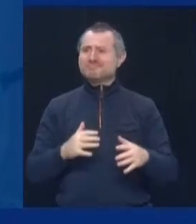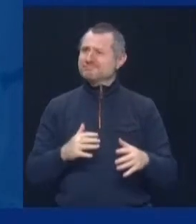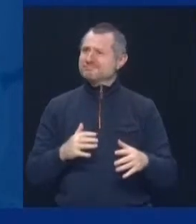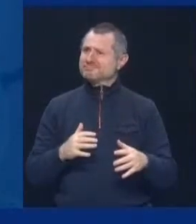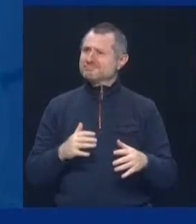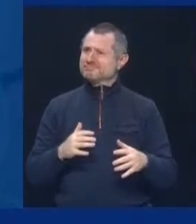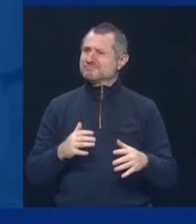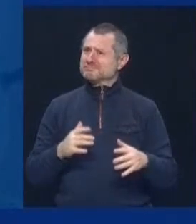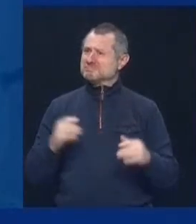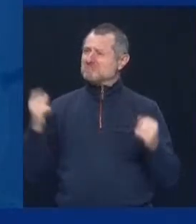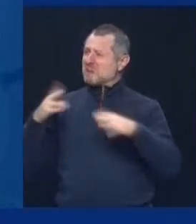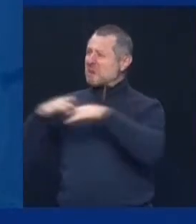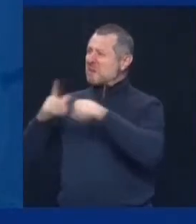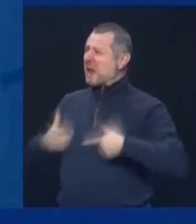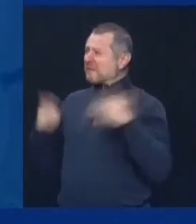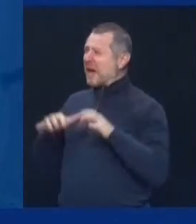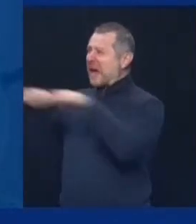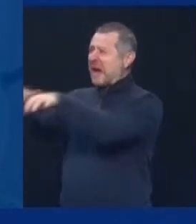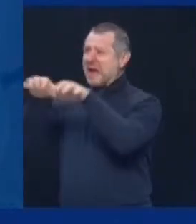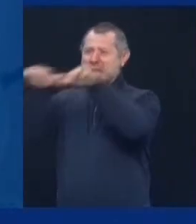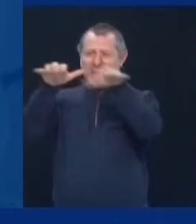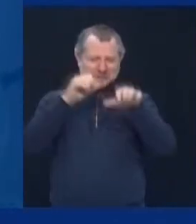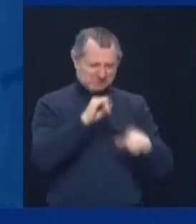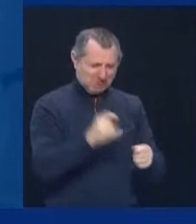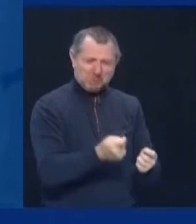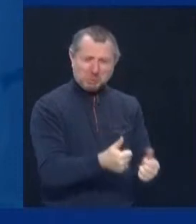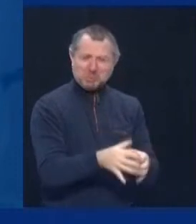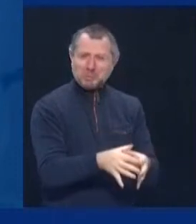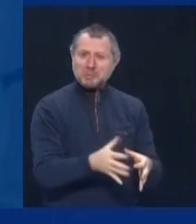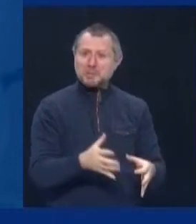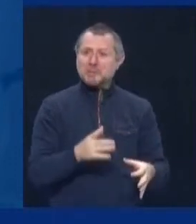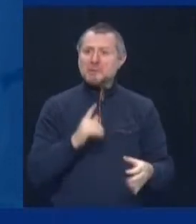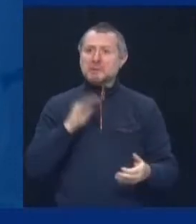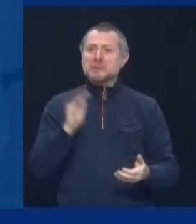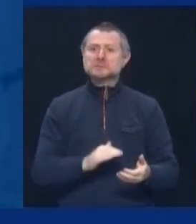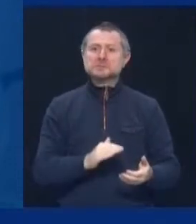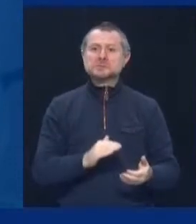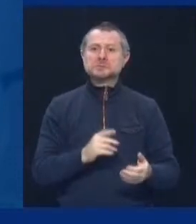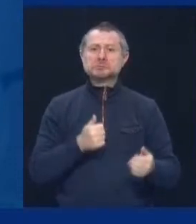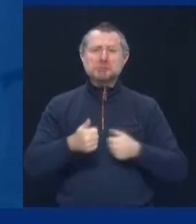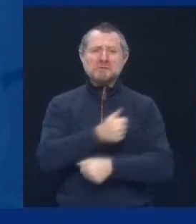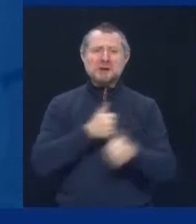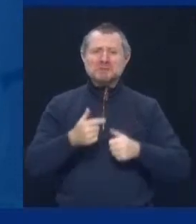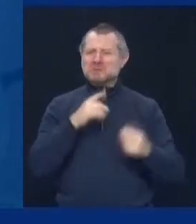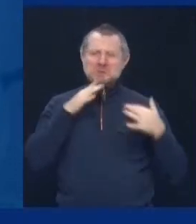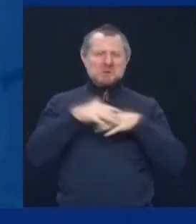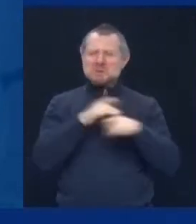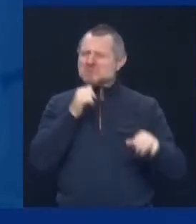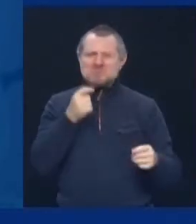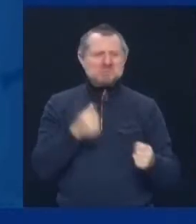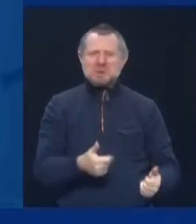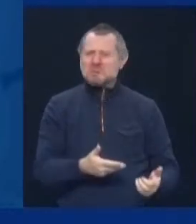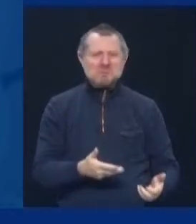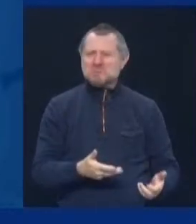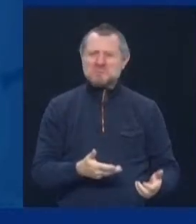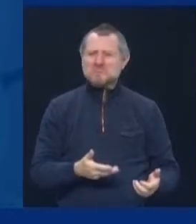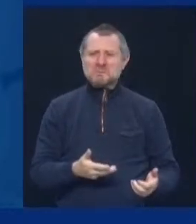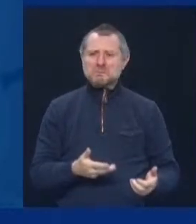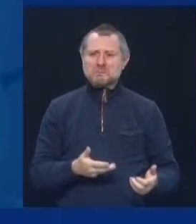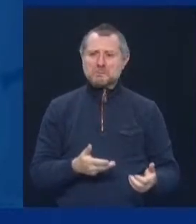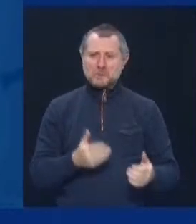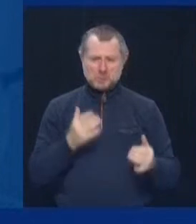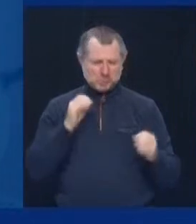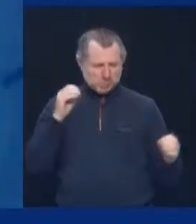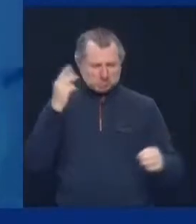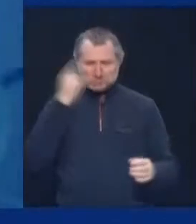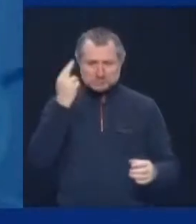Doesn't have as much mass transit as some of the other boroughs. There's no reason for that. So we're continuing